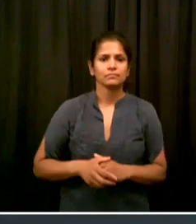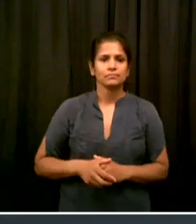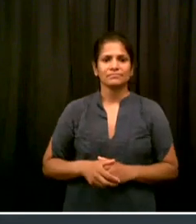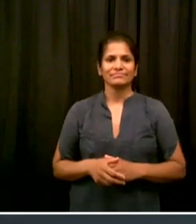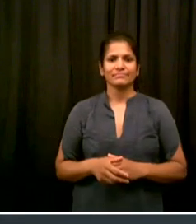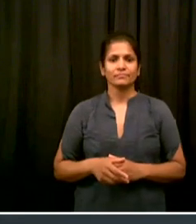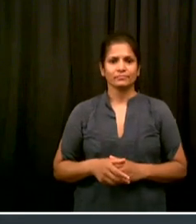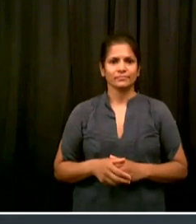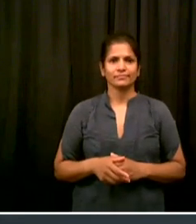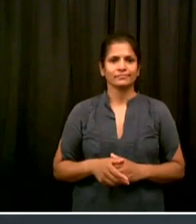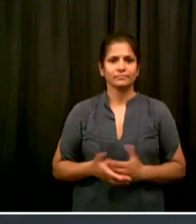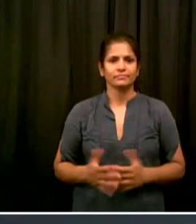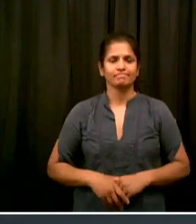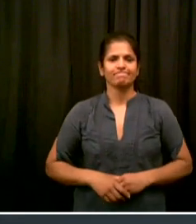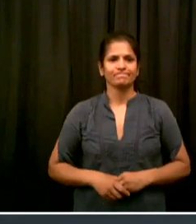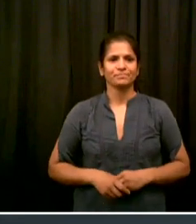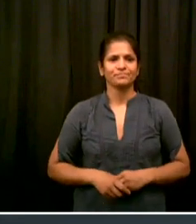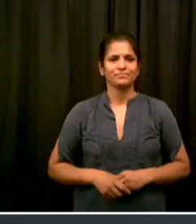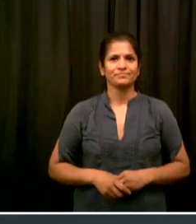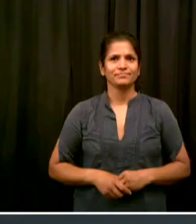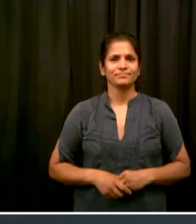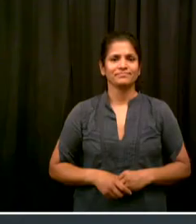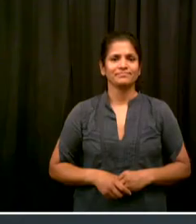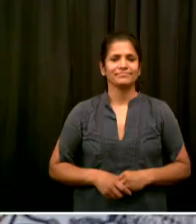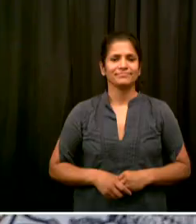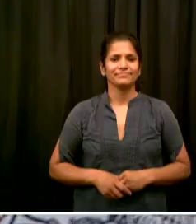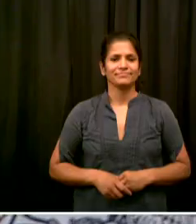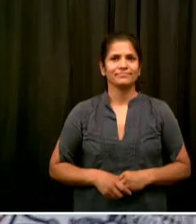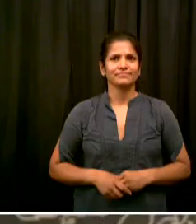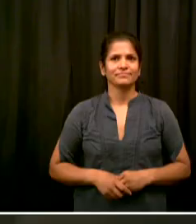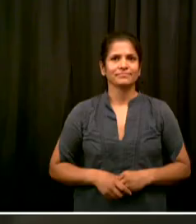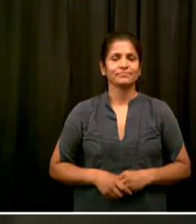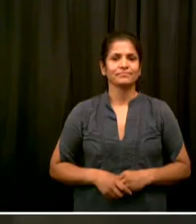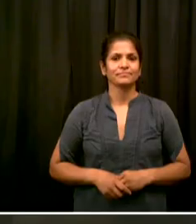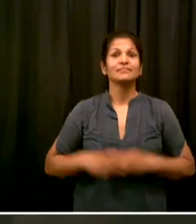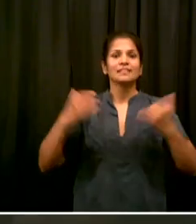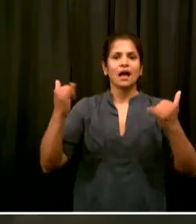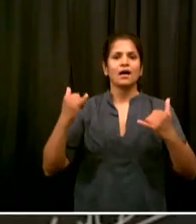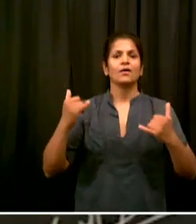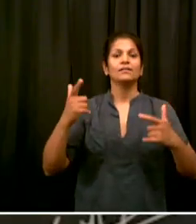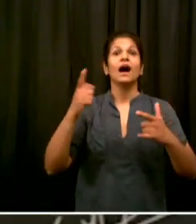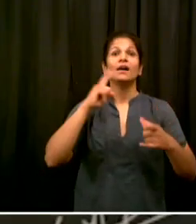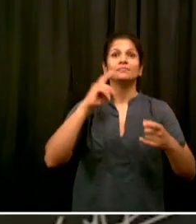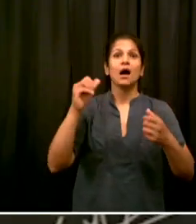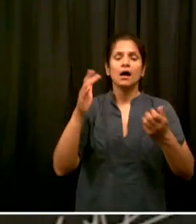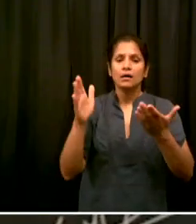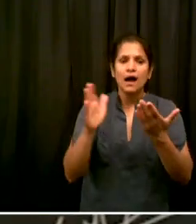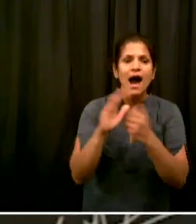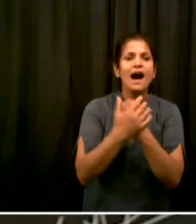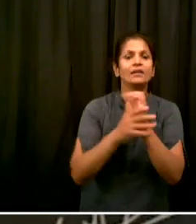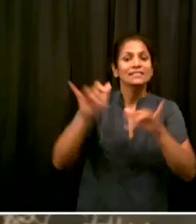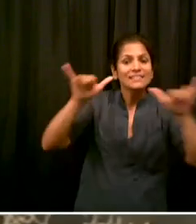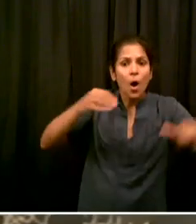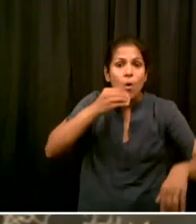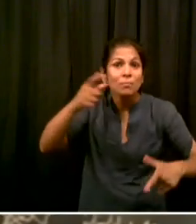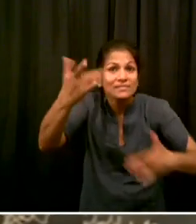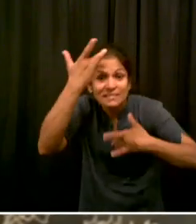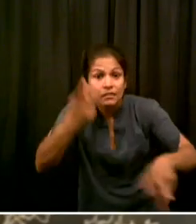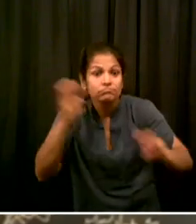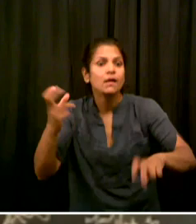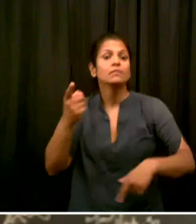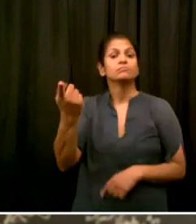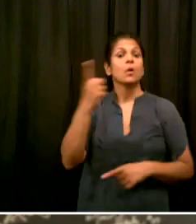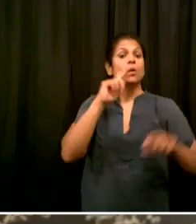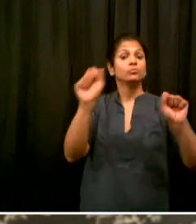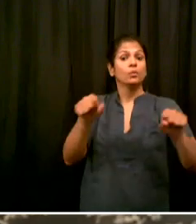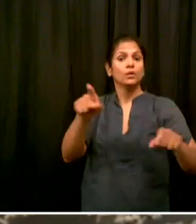core form. Wash your hands. Social distance. Cover your face. Stay home if you're sick. You can also get